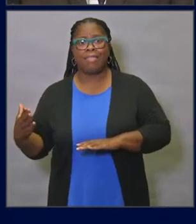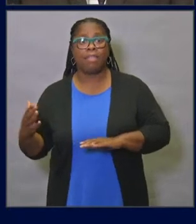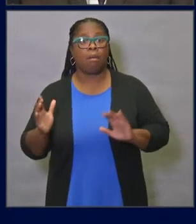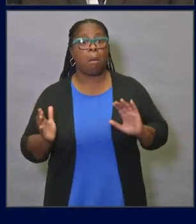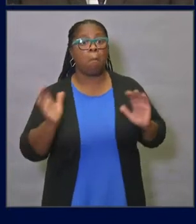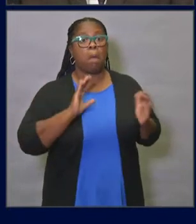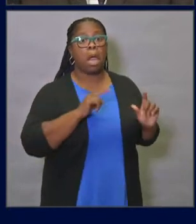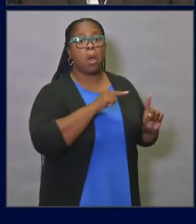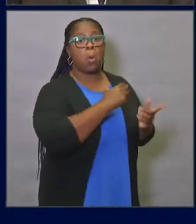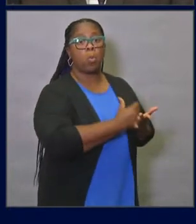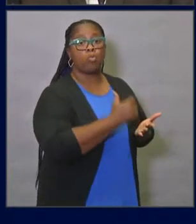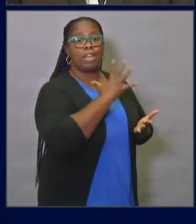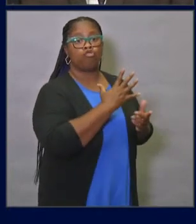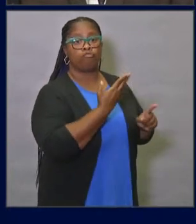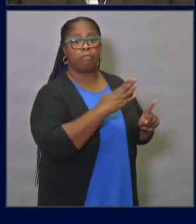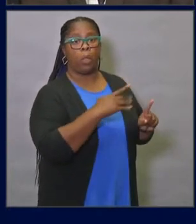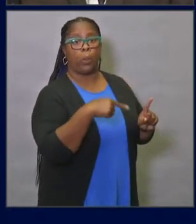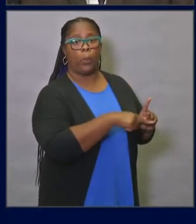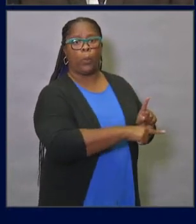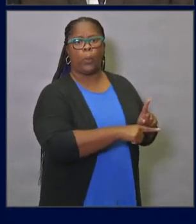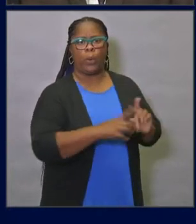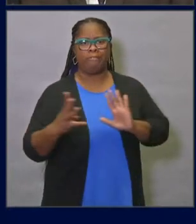the county, shown here in the blue line.